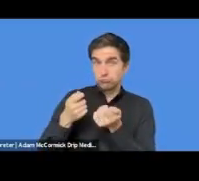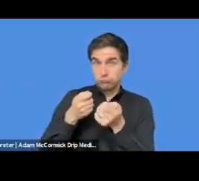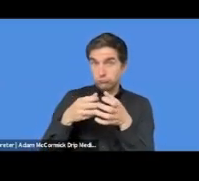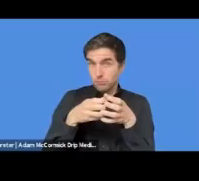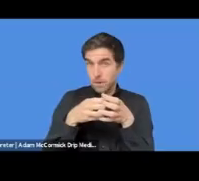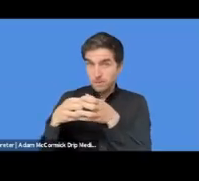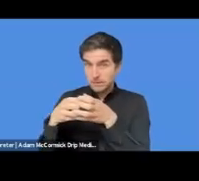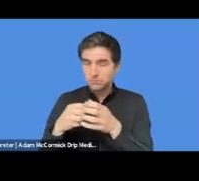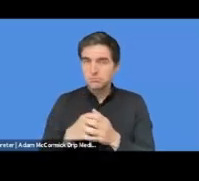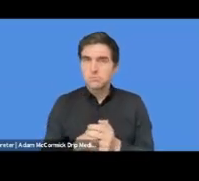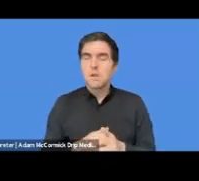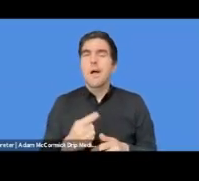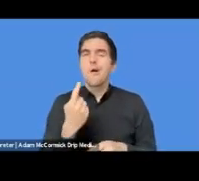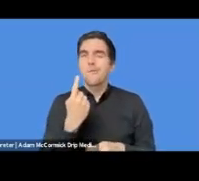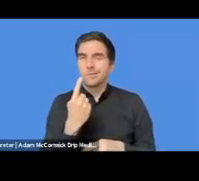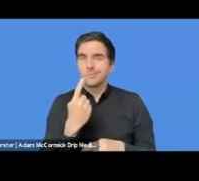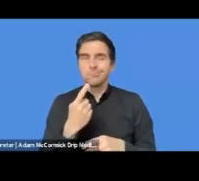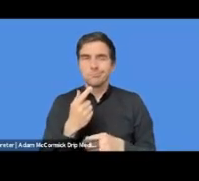Okay, next.